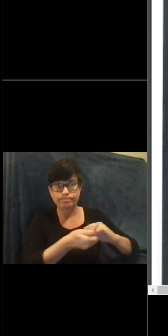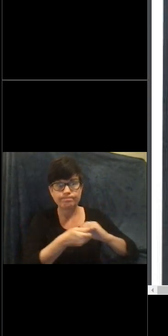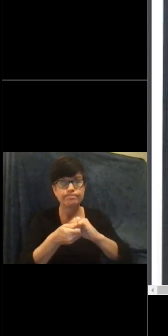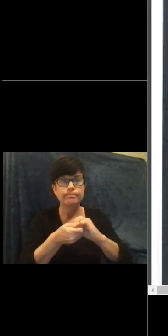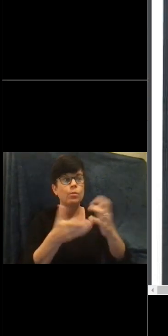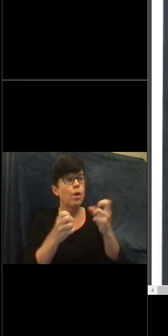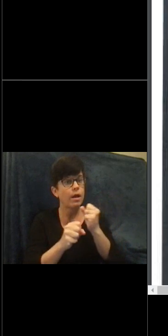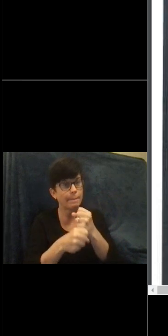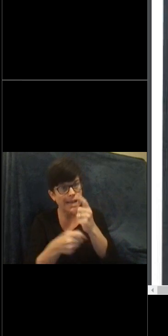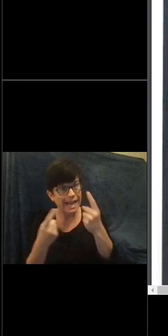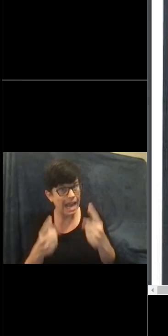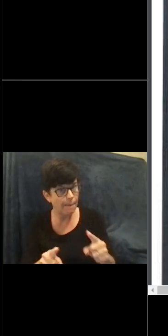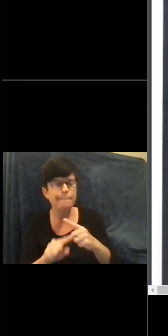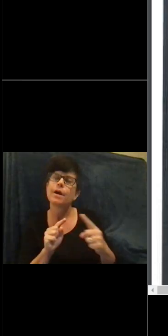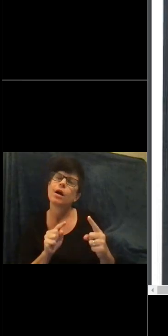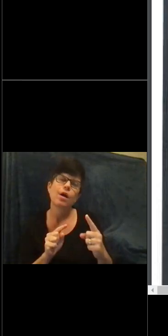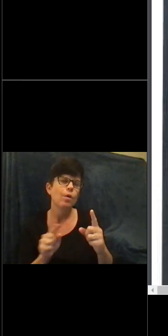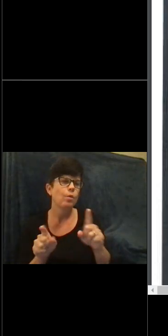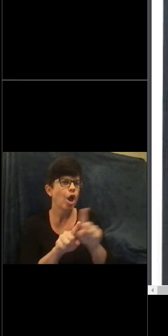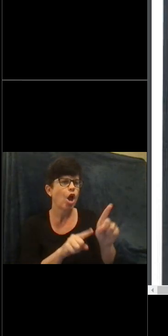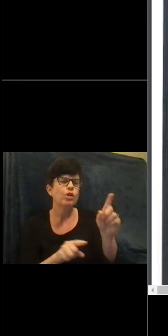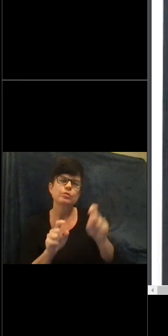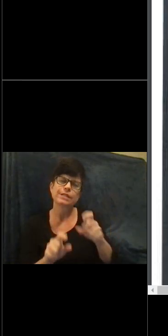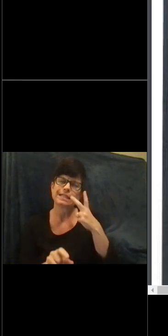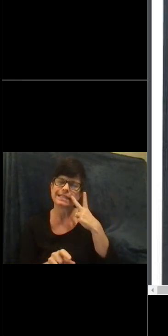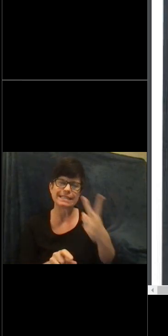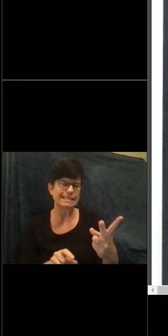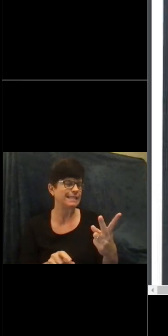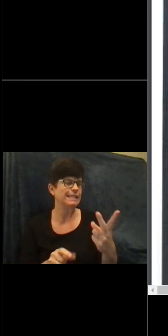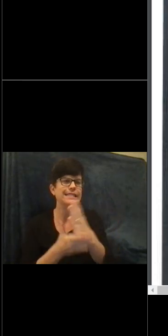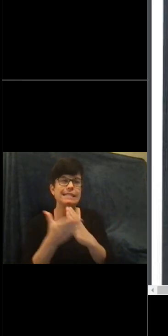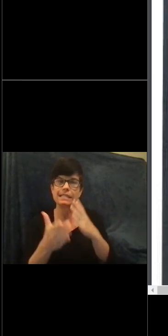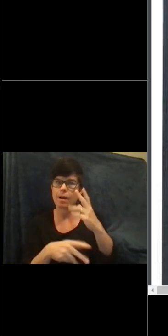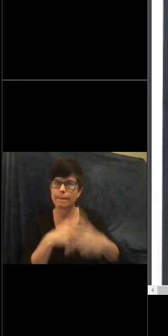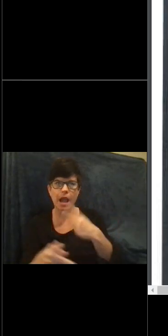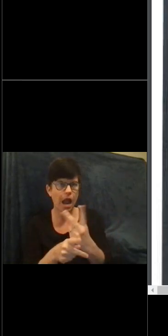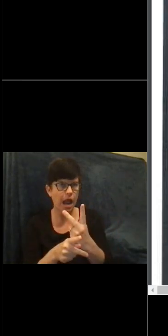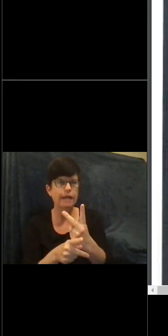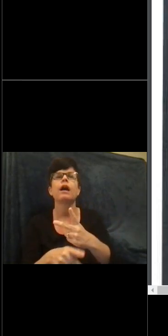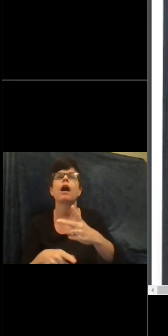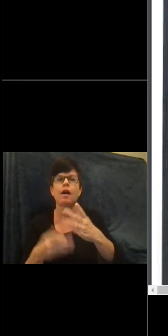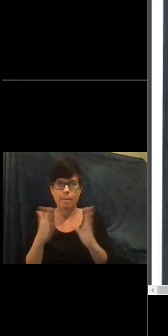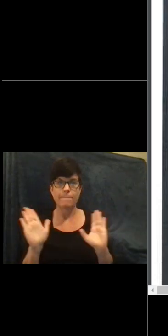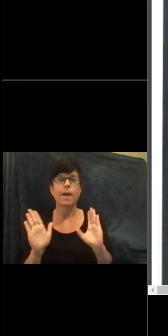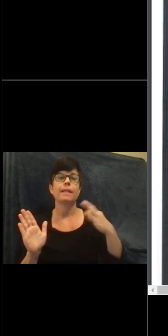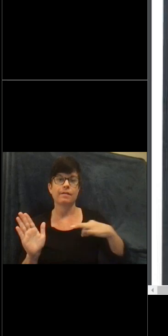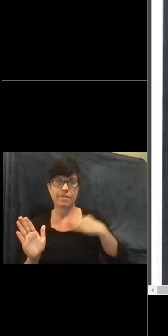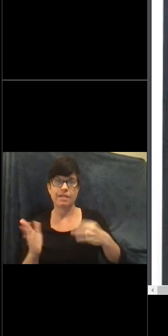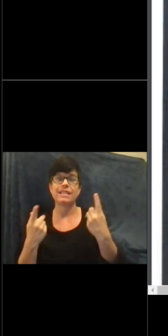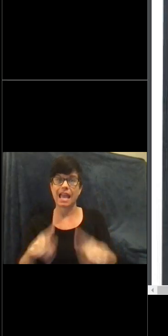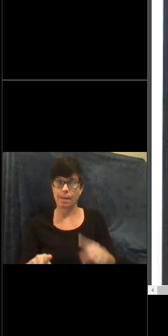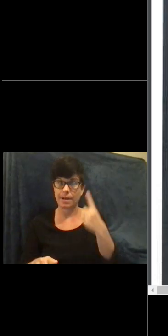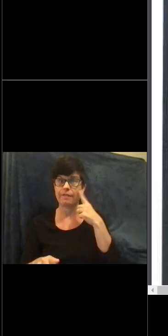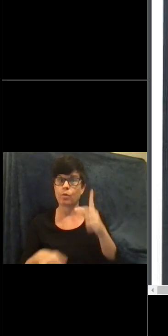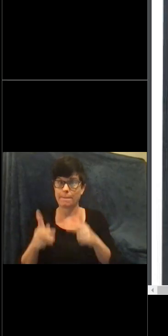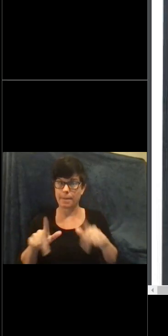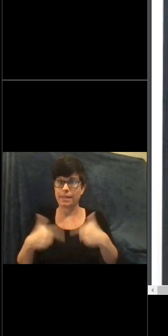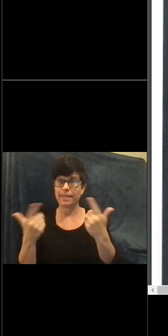also need to see some sort of public benefit happening for our residents. Please respond. Thank